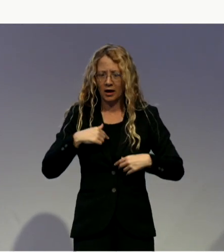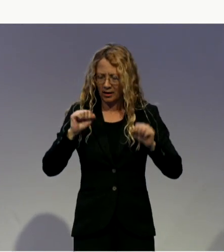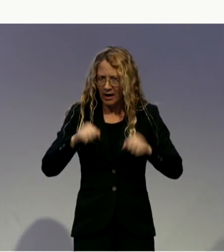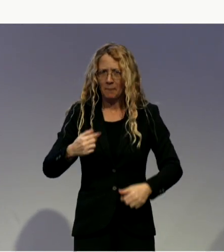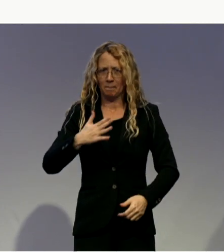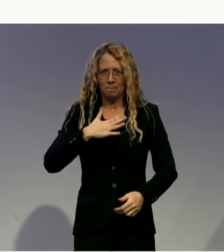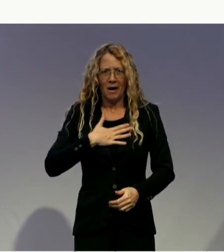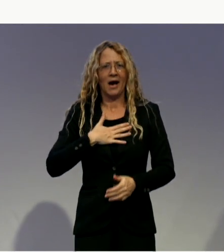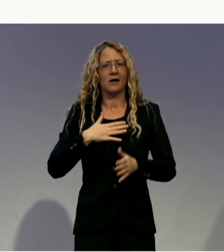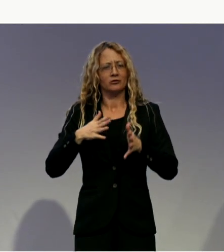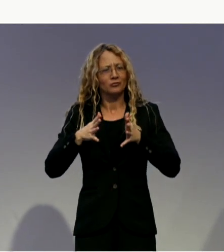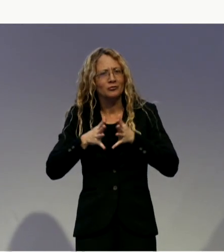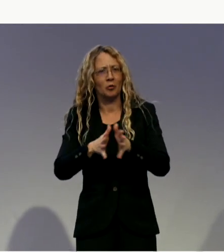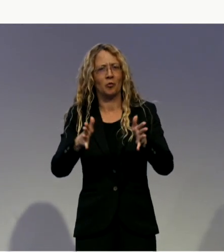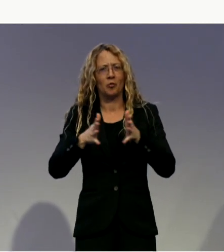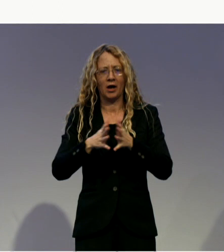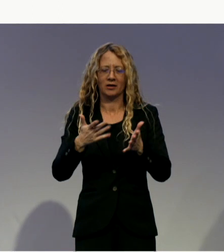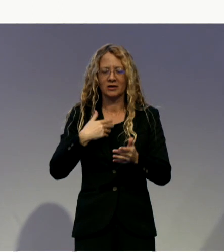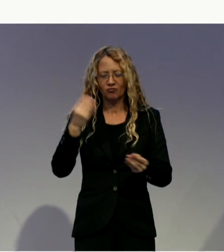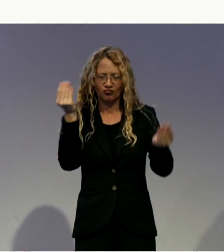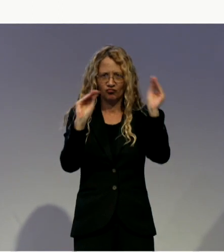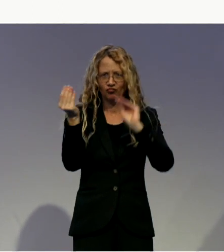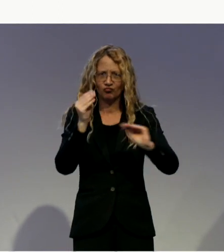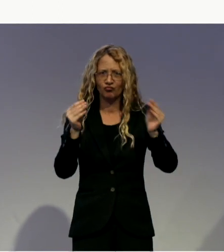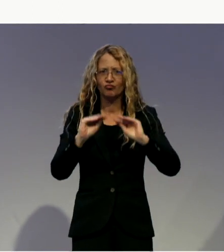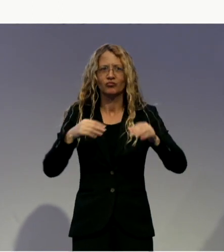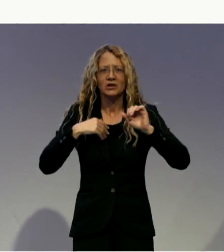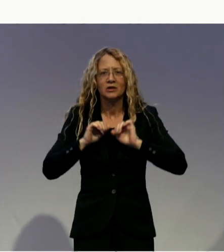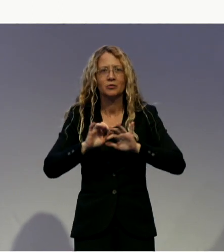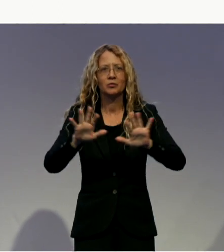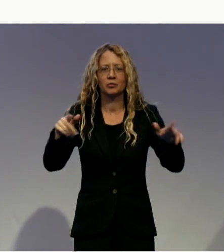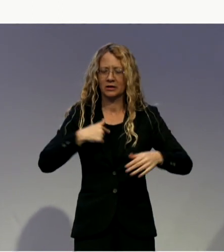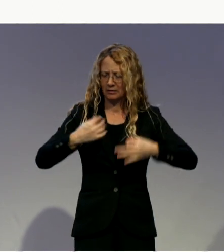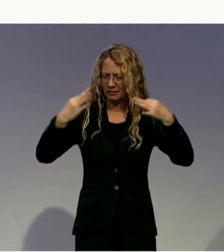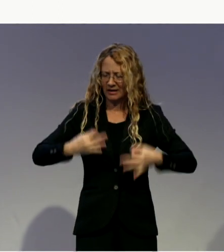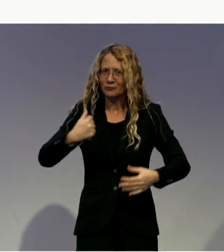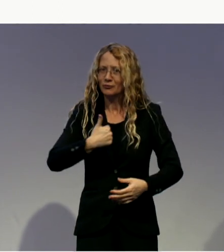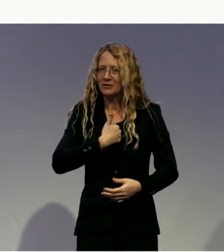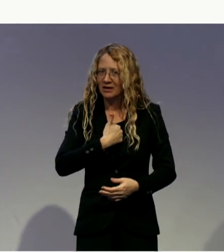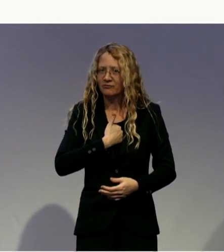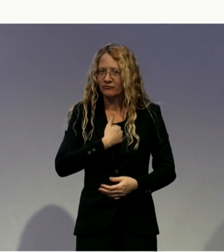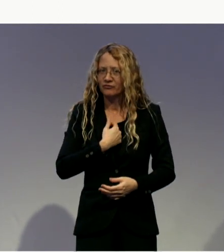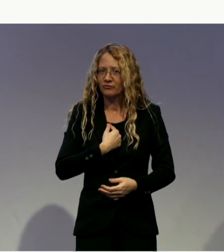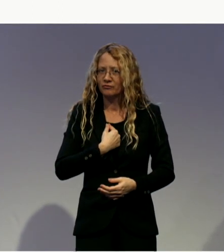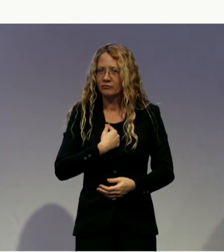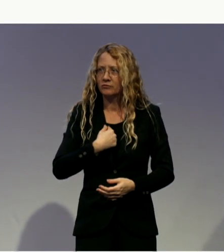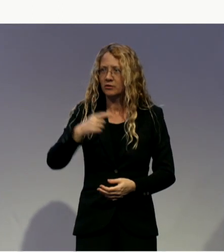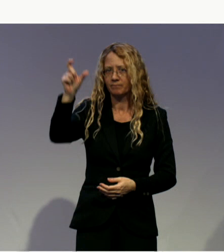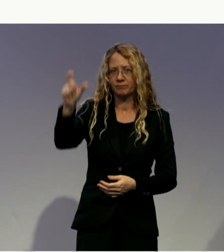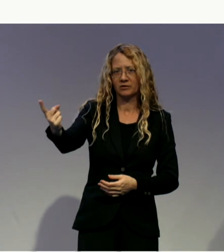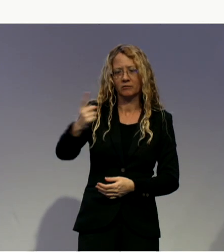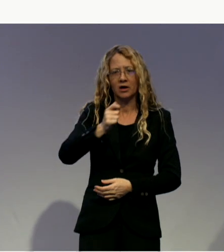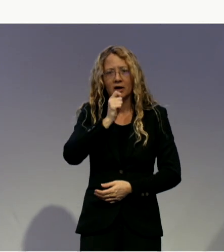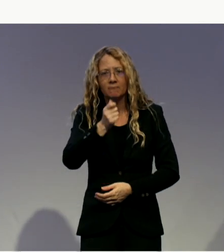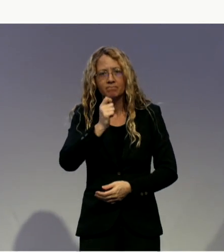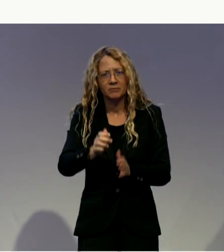communicated to the world, that it was acceptable for me to say no to a journalist's request if they asked what my impairment